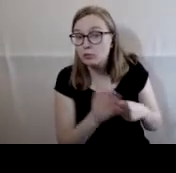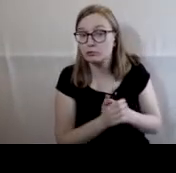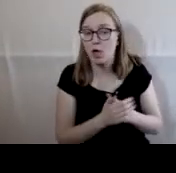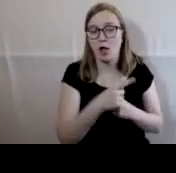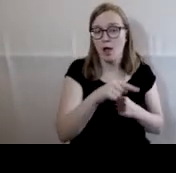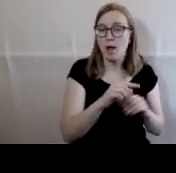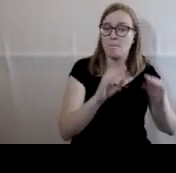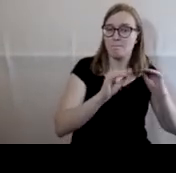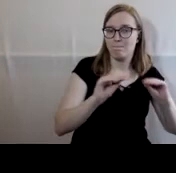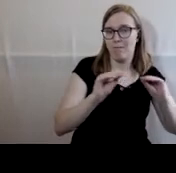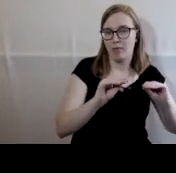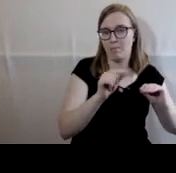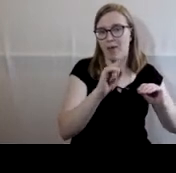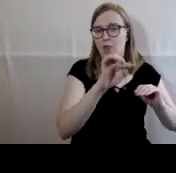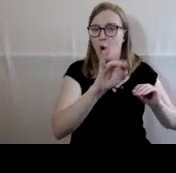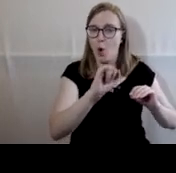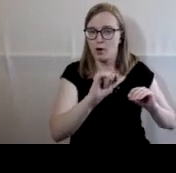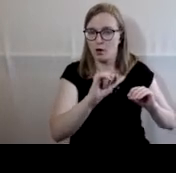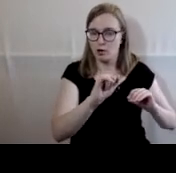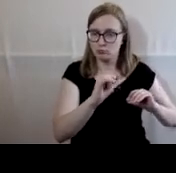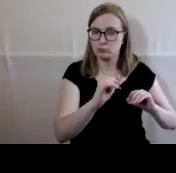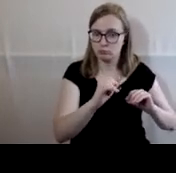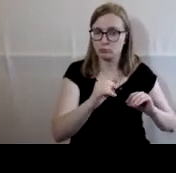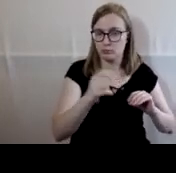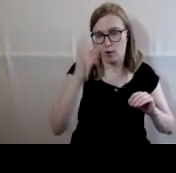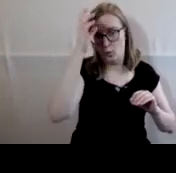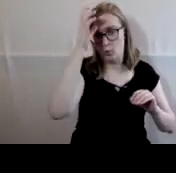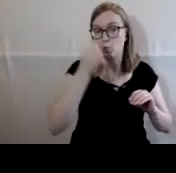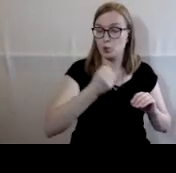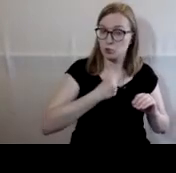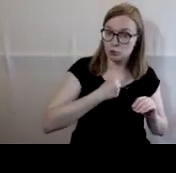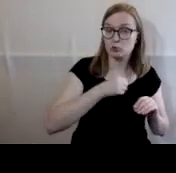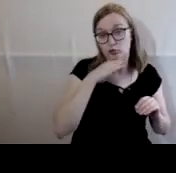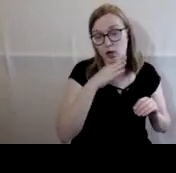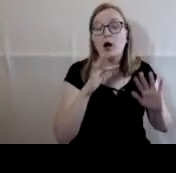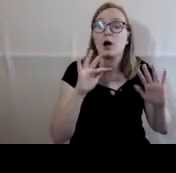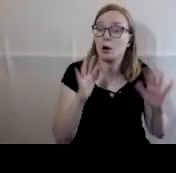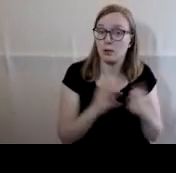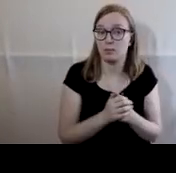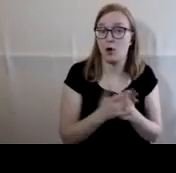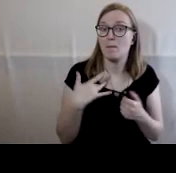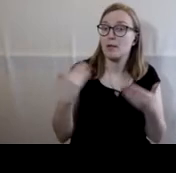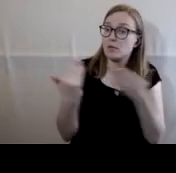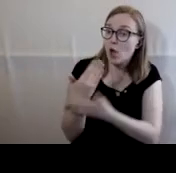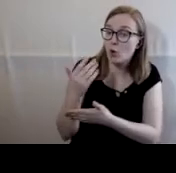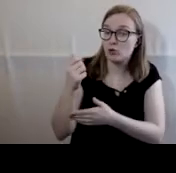skills, and of course this might mean if you've got new subjects, bringing in new people, excuse